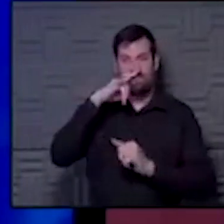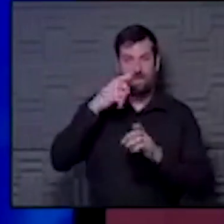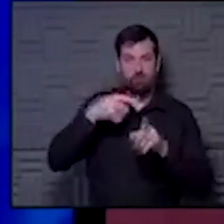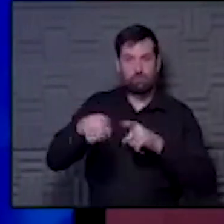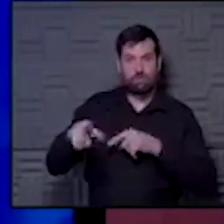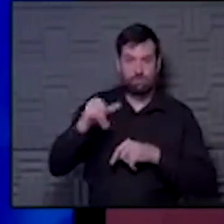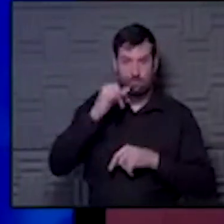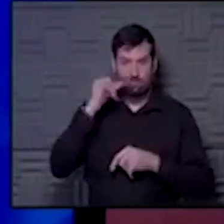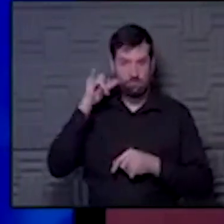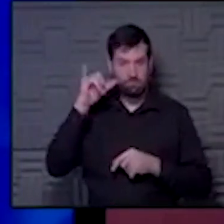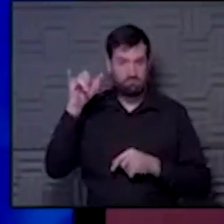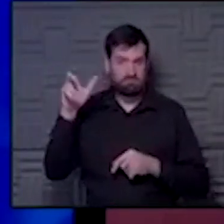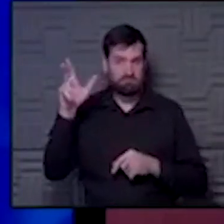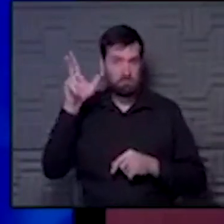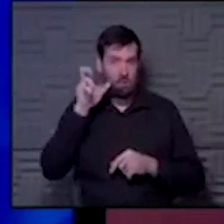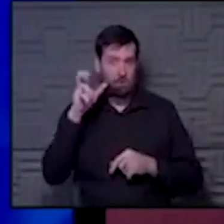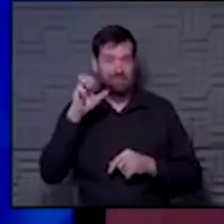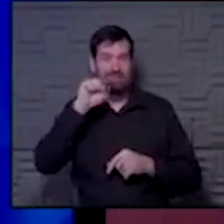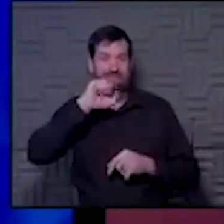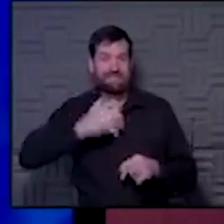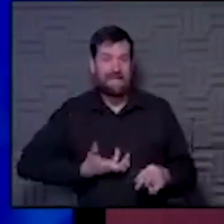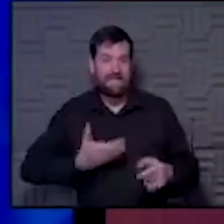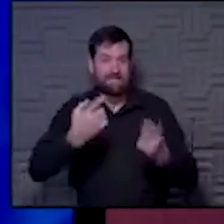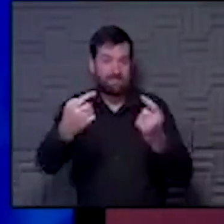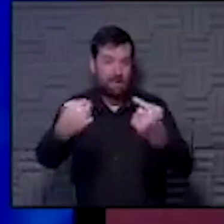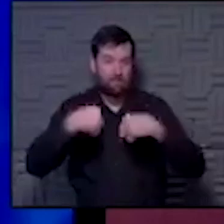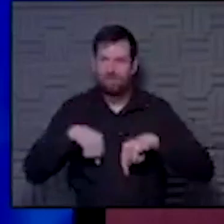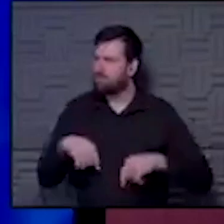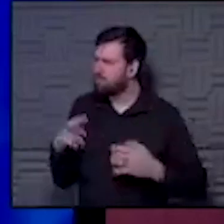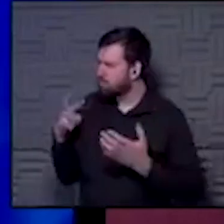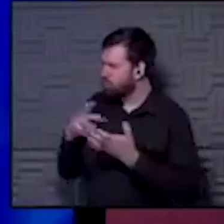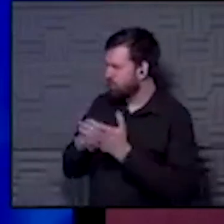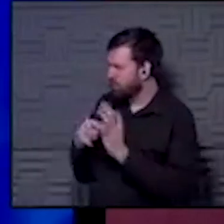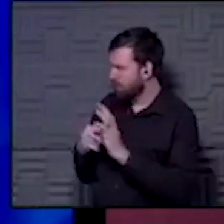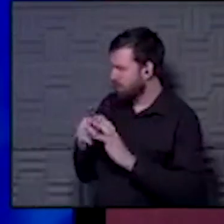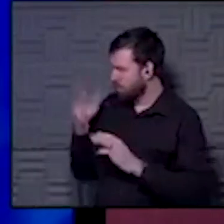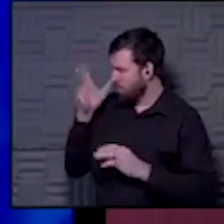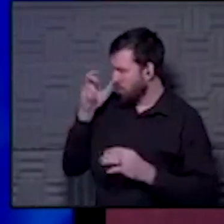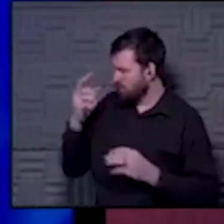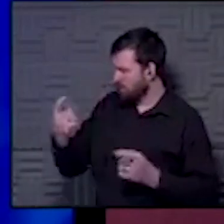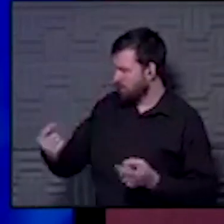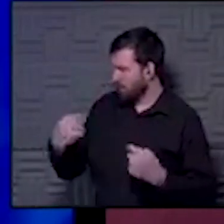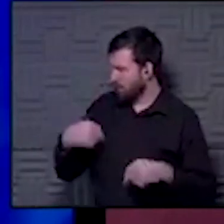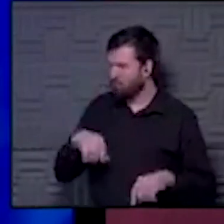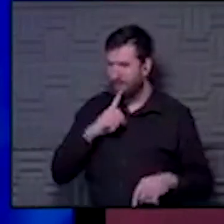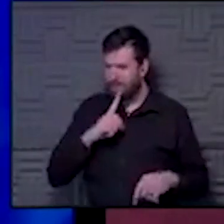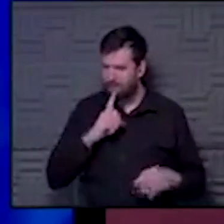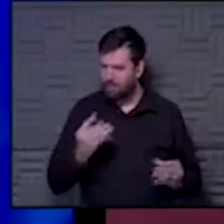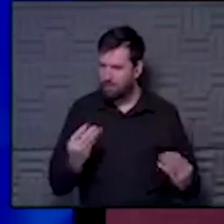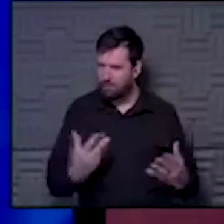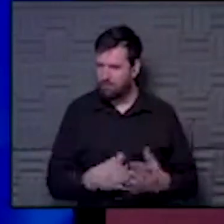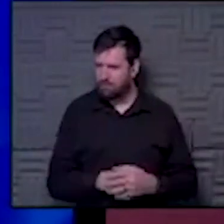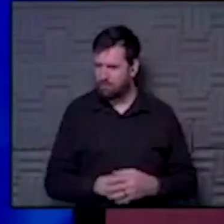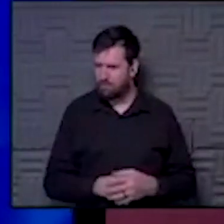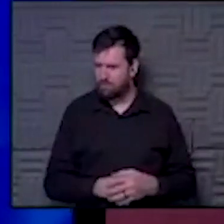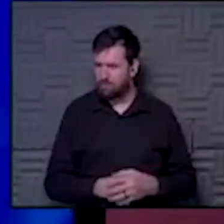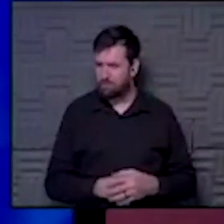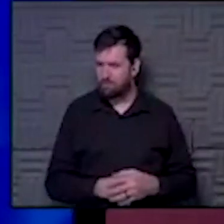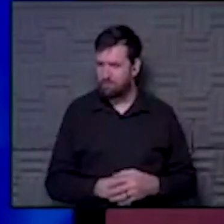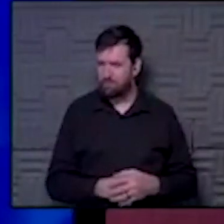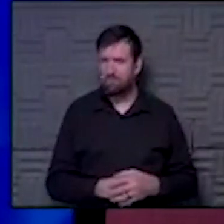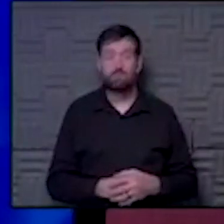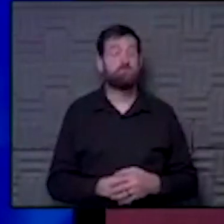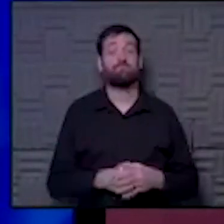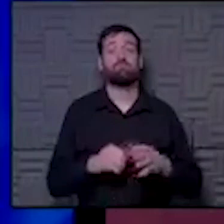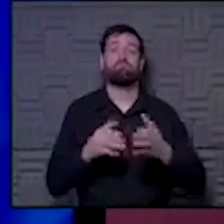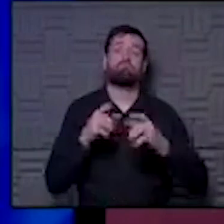I heard Santa is coming. Santa is coming. He is coming. What do you mean you heard that he's coming? Jill, Yeah. really? Come on. Yeah. And I was asking